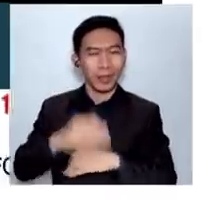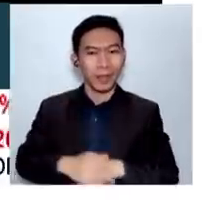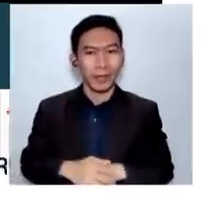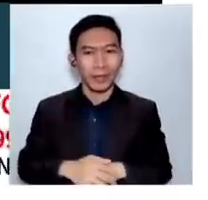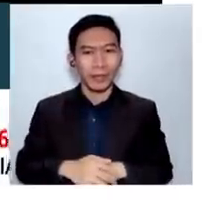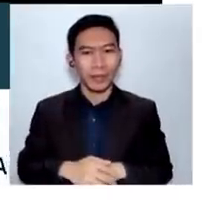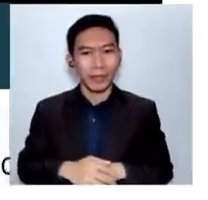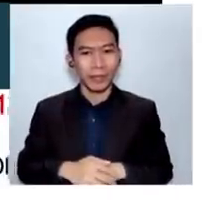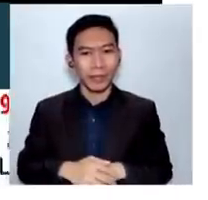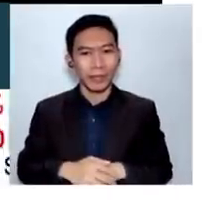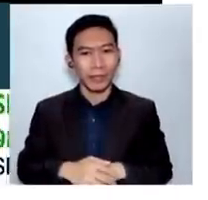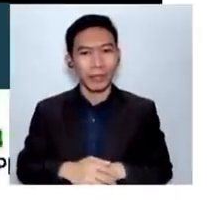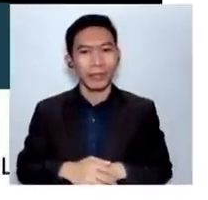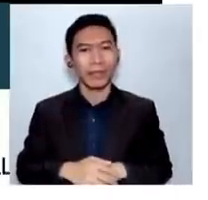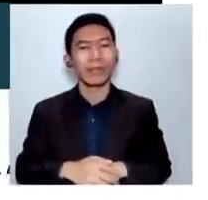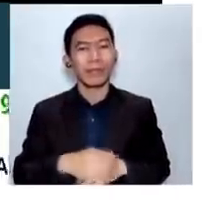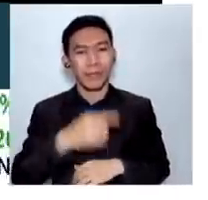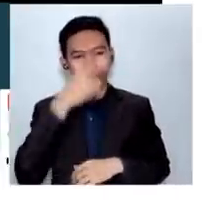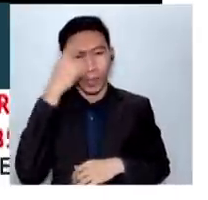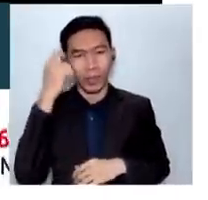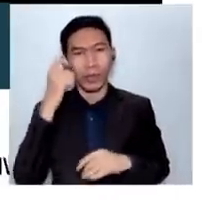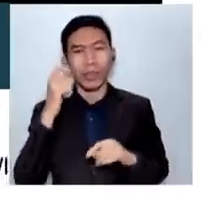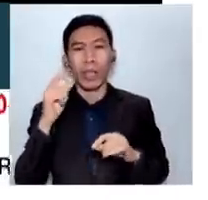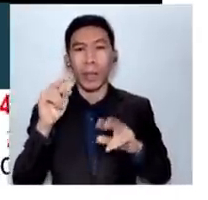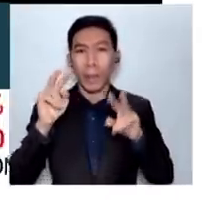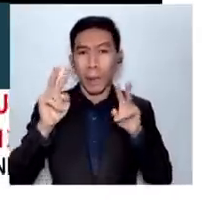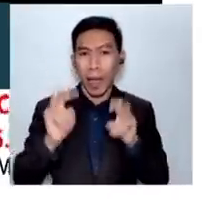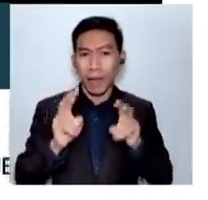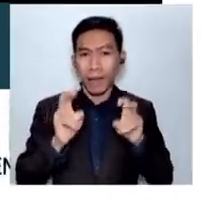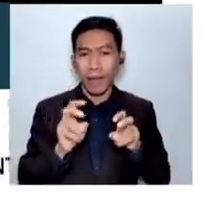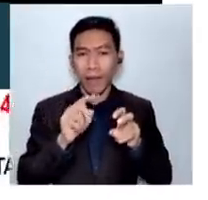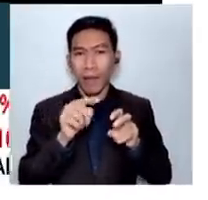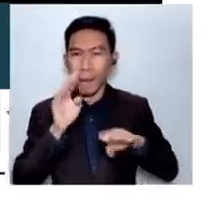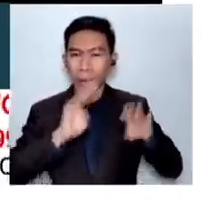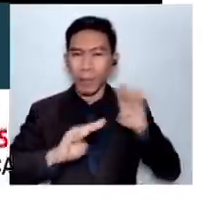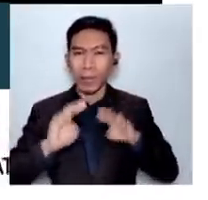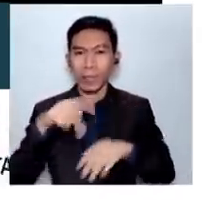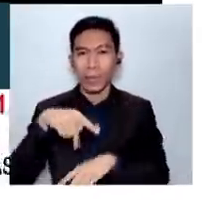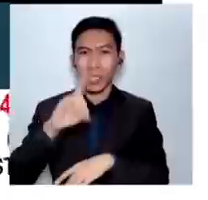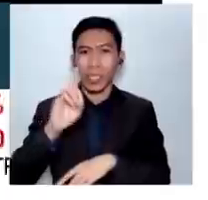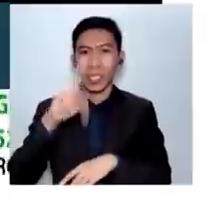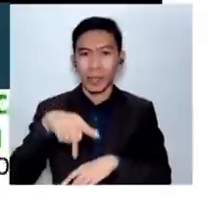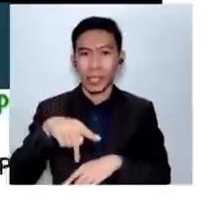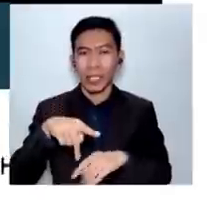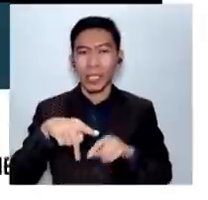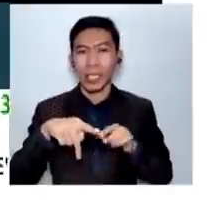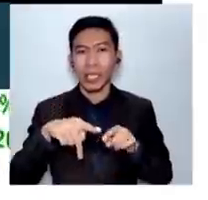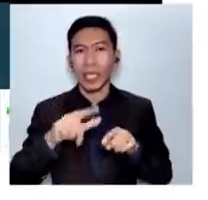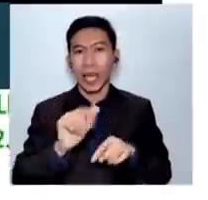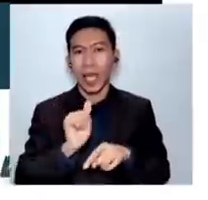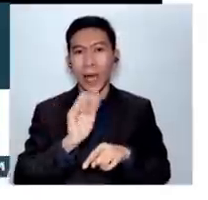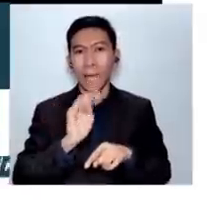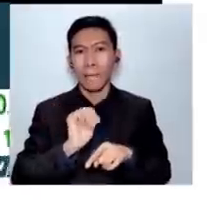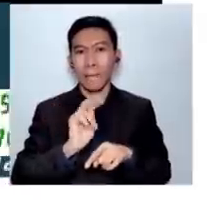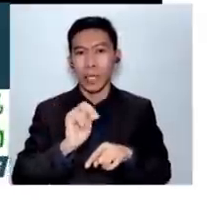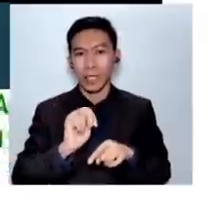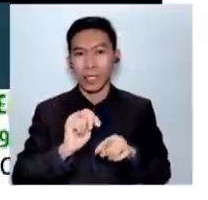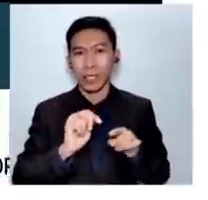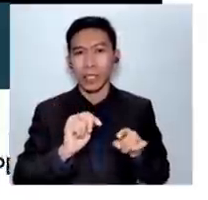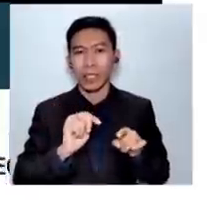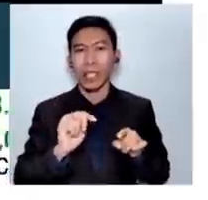The controversy in PDP Laban is the brainchild of Secretary